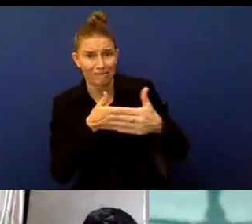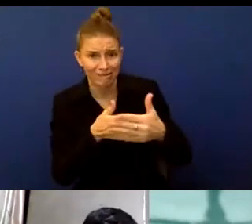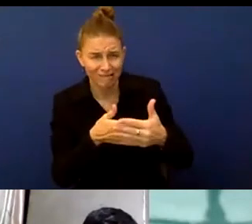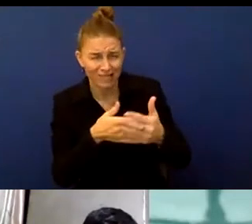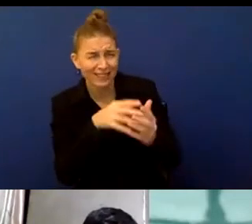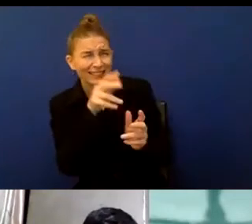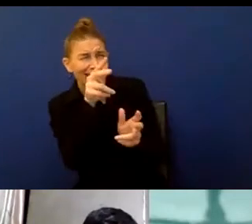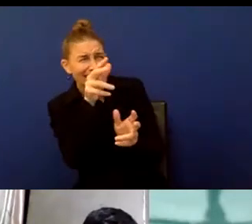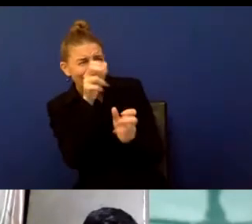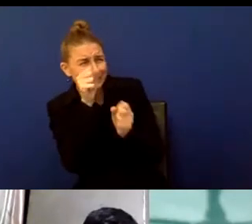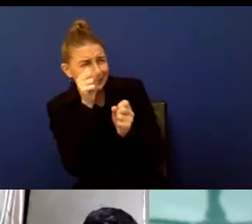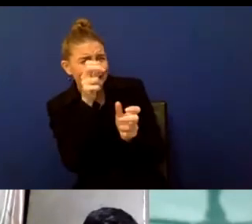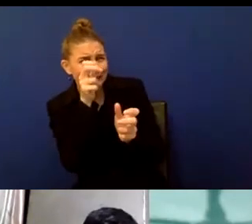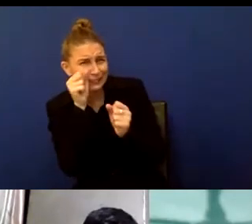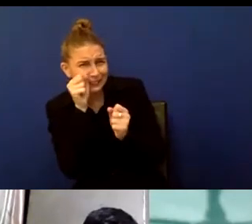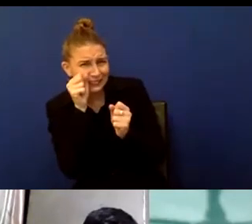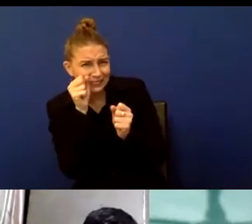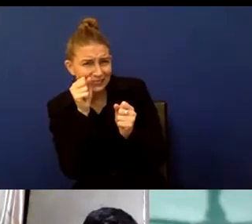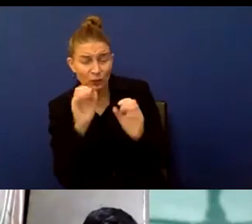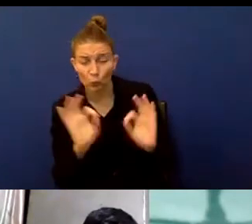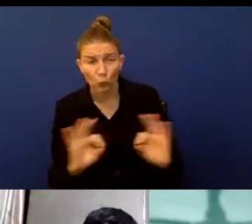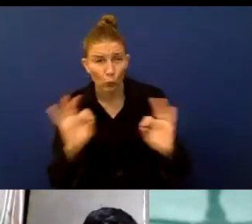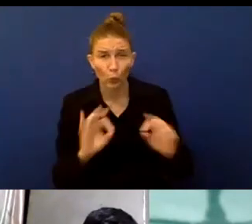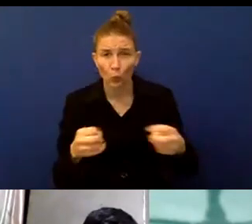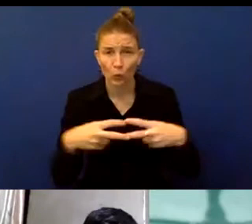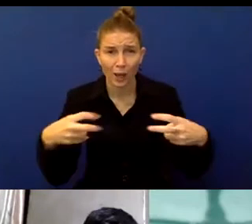they are trying to deliver without captions. And that myth